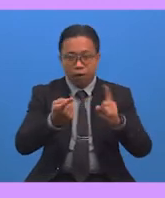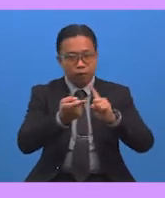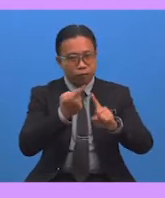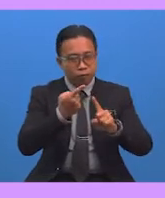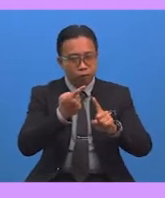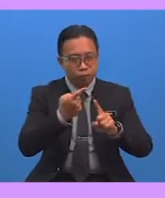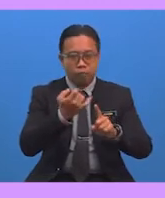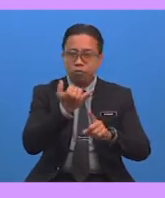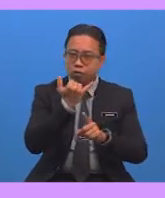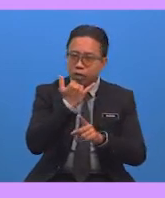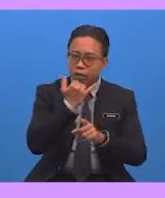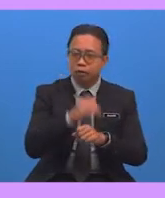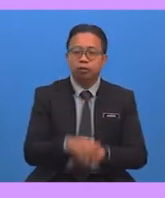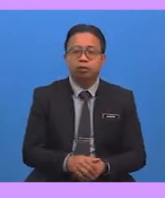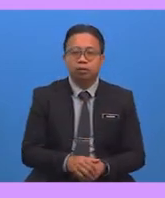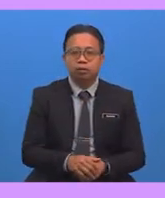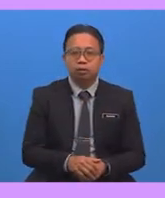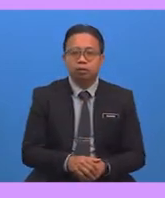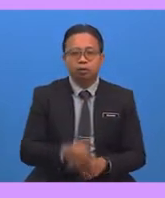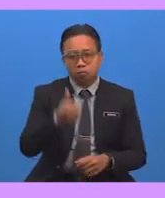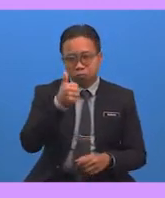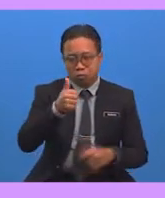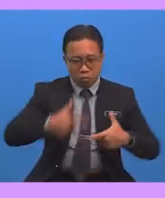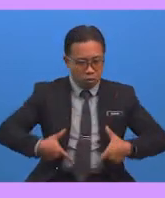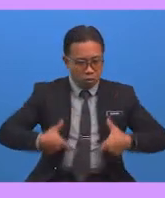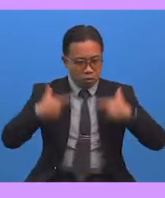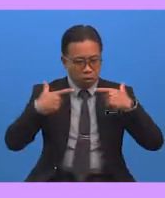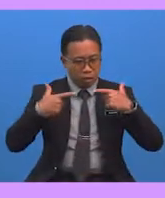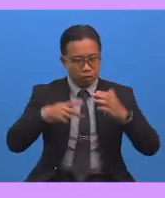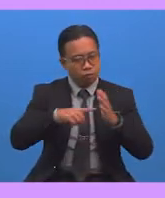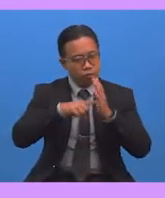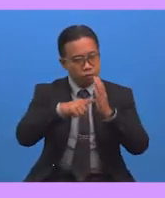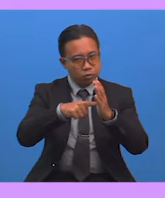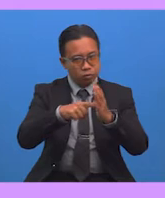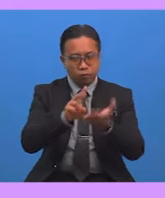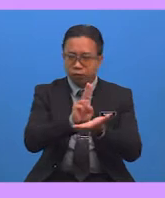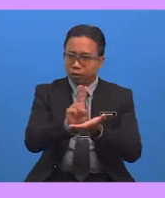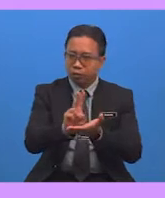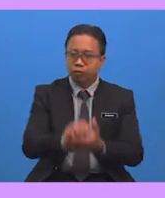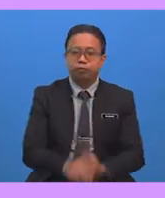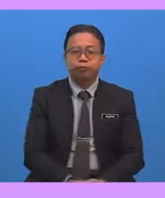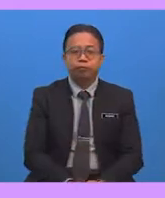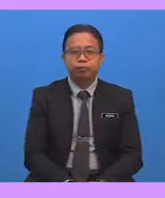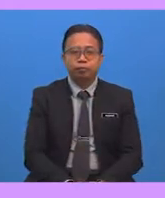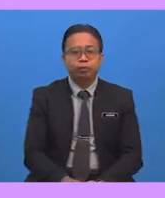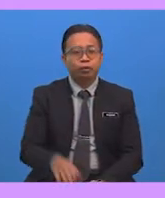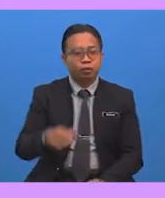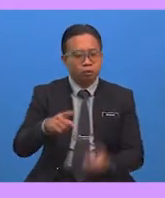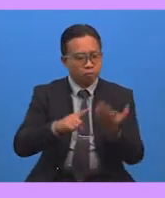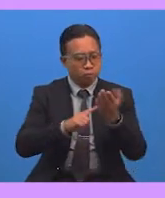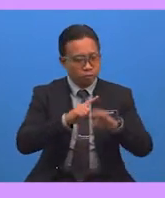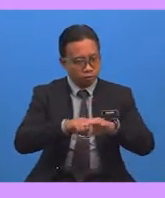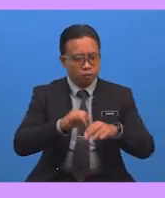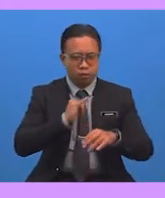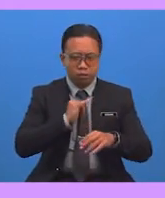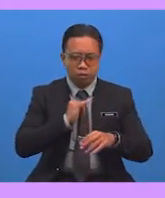wrong, they also instill good life principles and values. Since I was young, my mother used